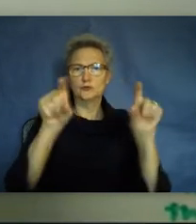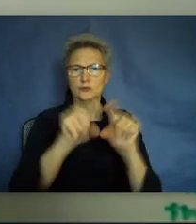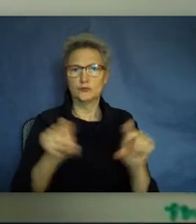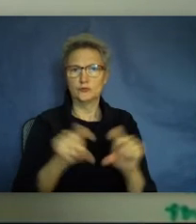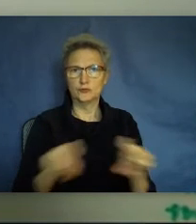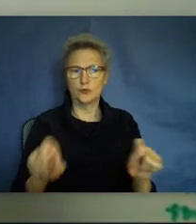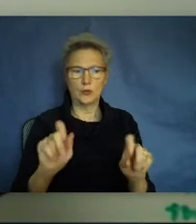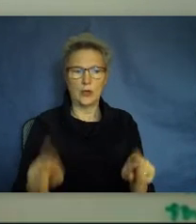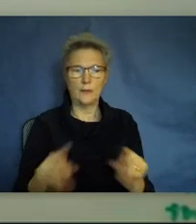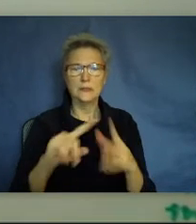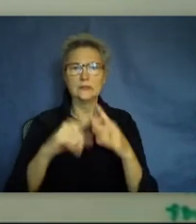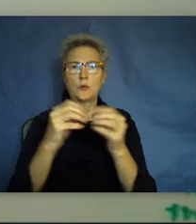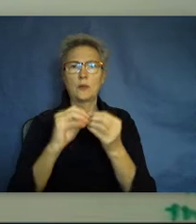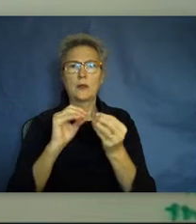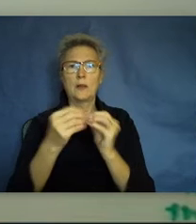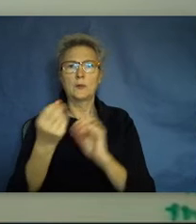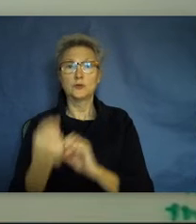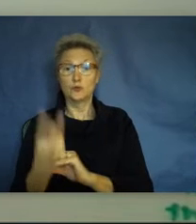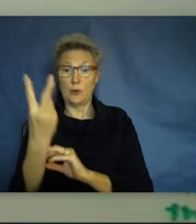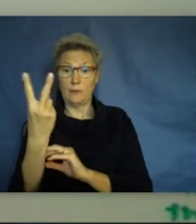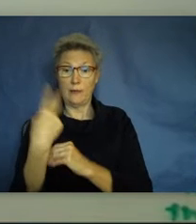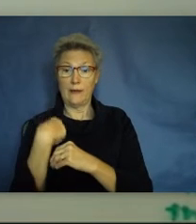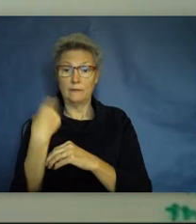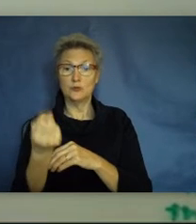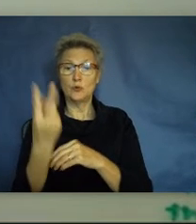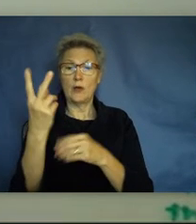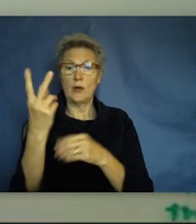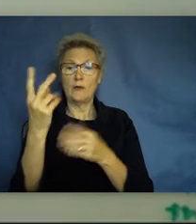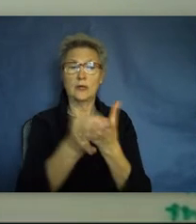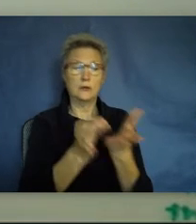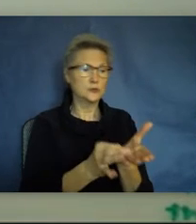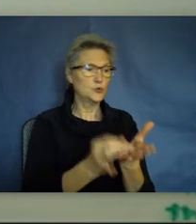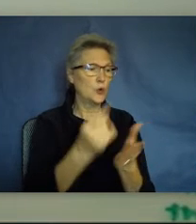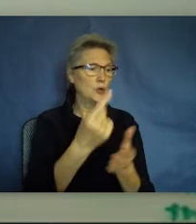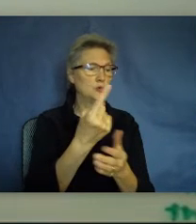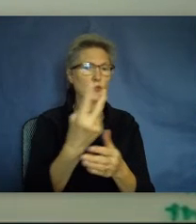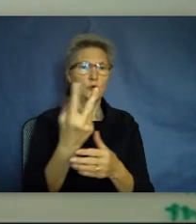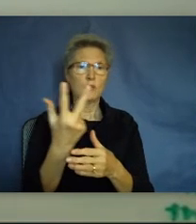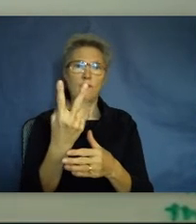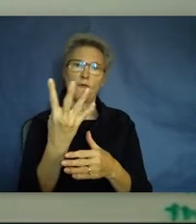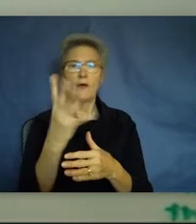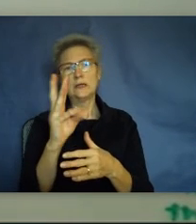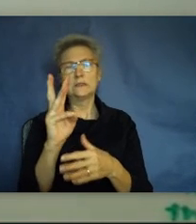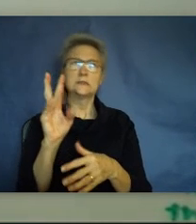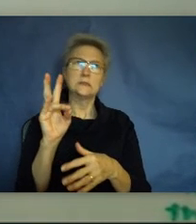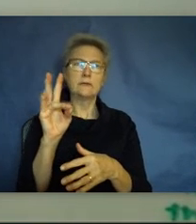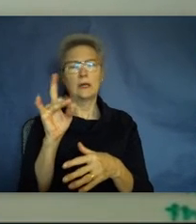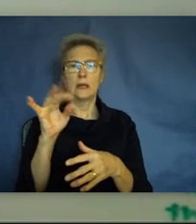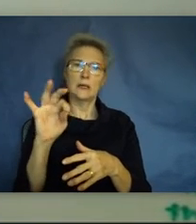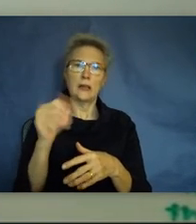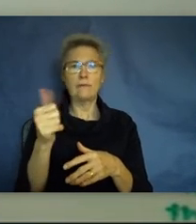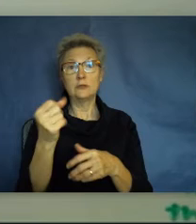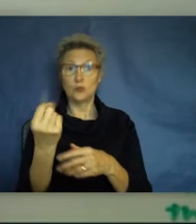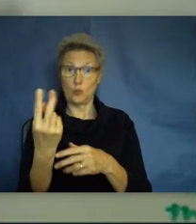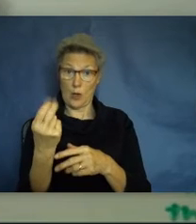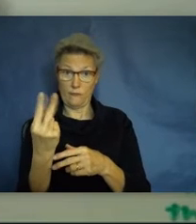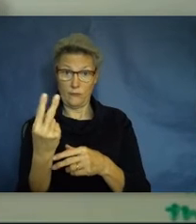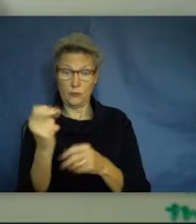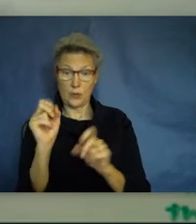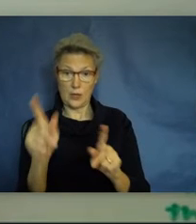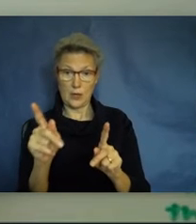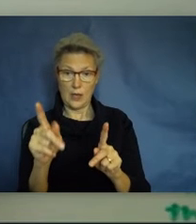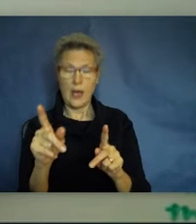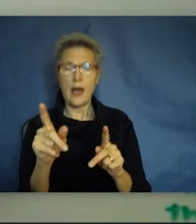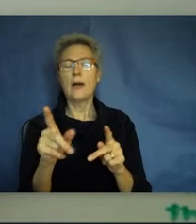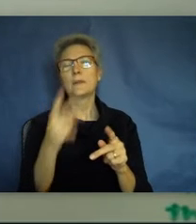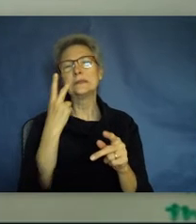So I'm going to start with the number 12. So I have 12 counters here. 1, 2, 3, 4, 5, 6, 7, 8, 9, 10, 11, 12.